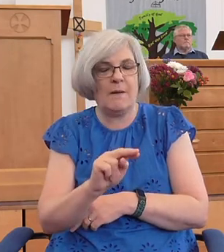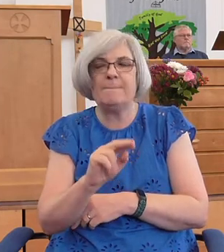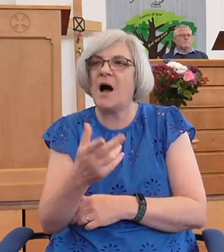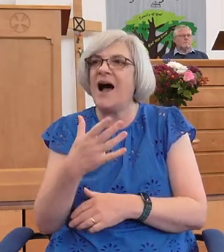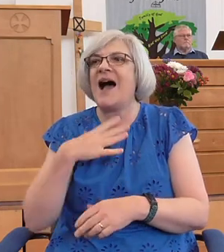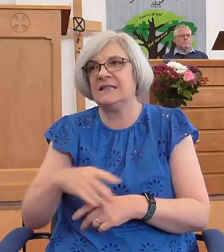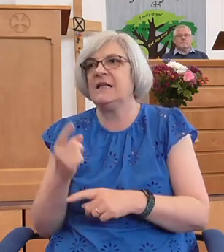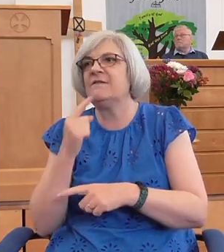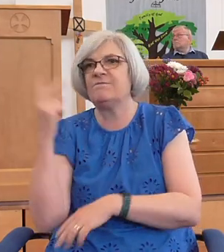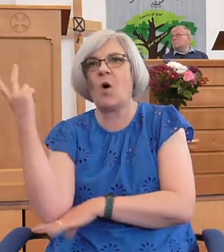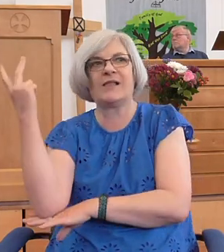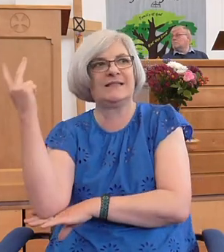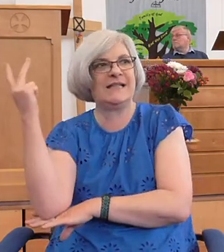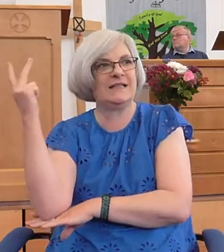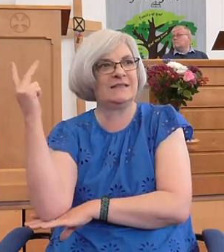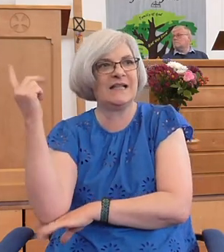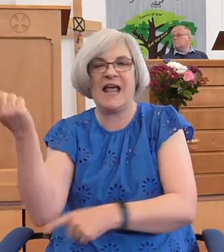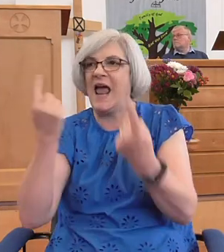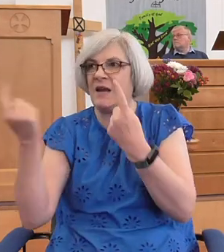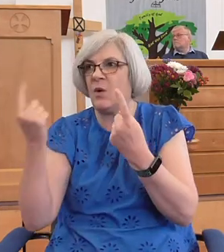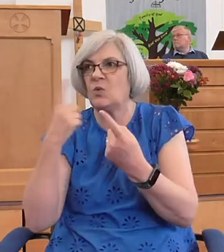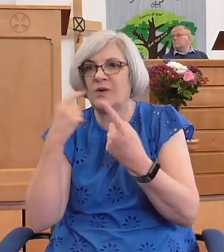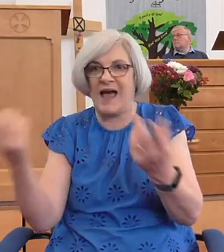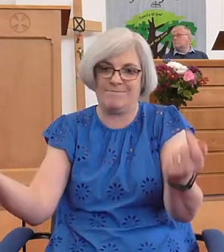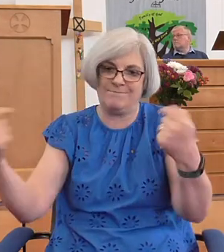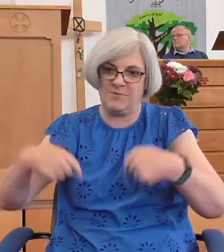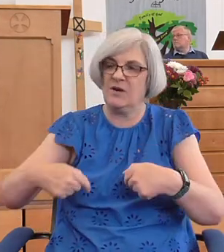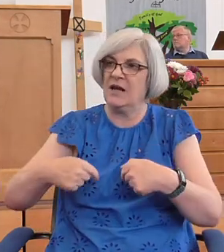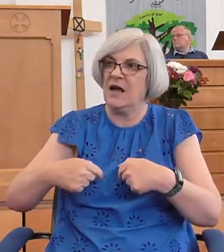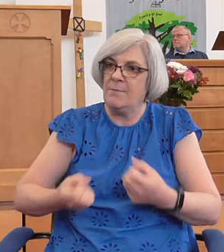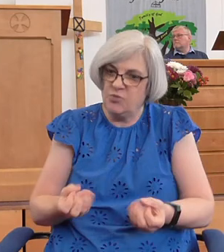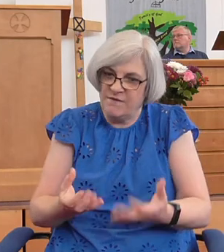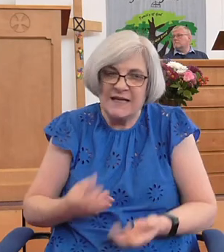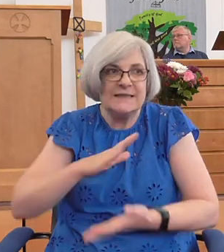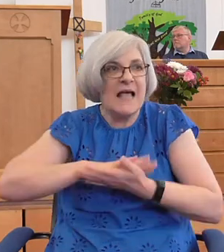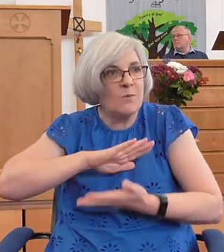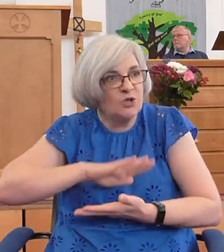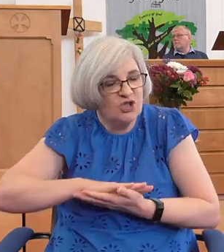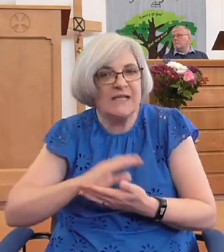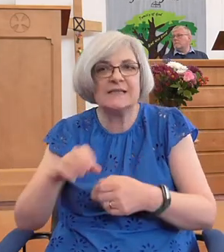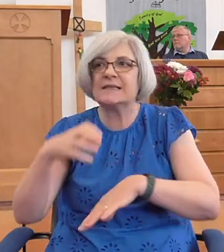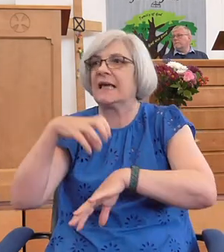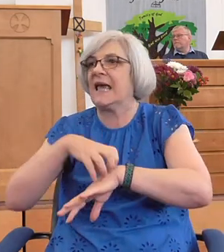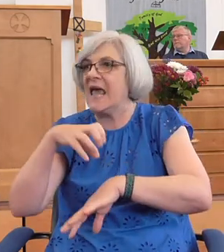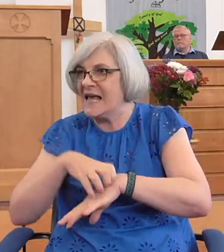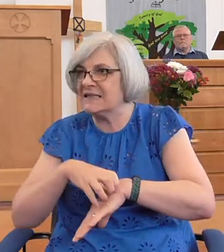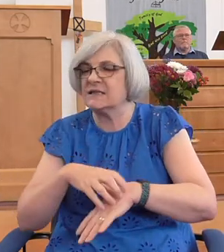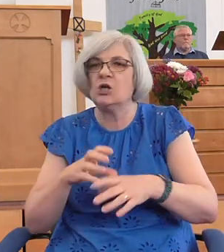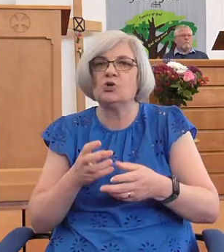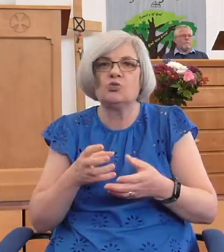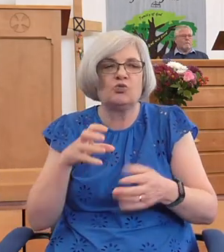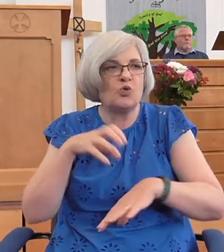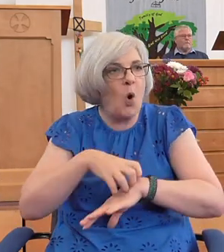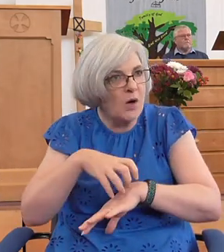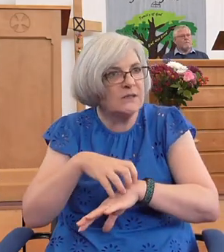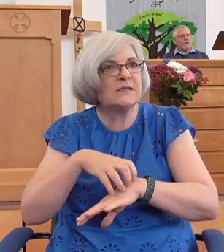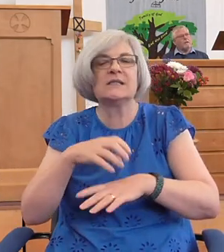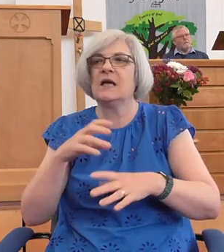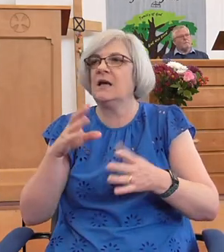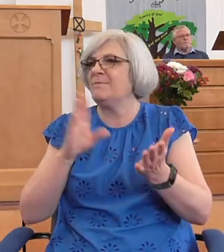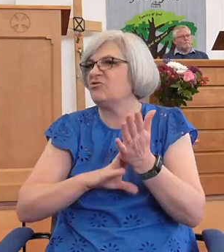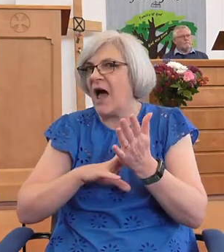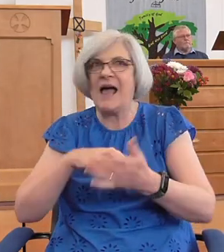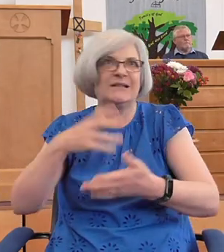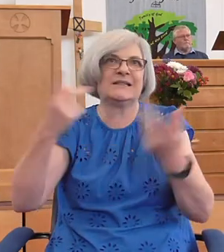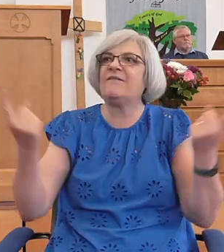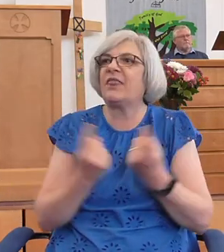some volunteers to come and to provide sandwiches, cakes, scones, meringues and things. But to